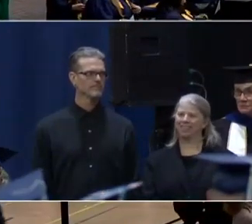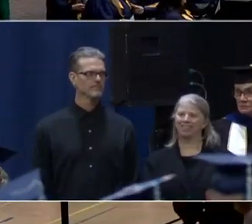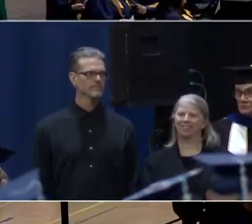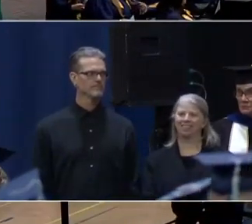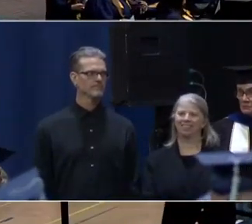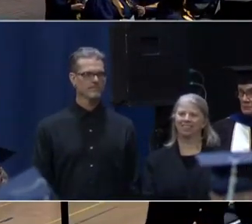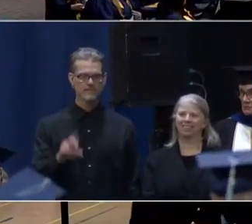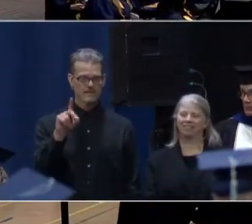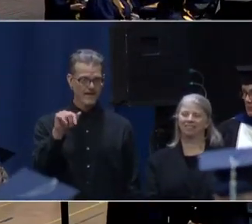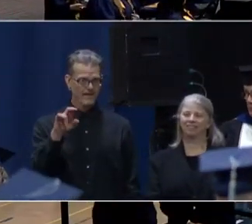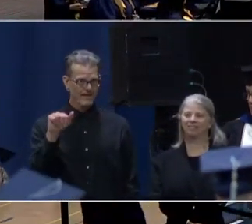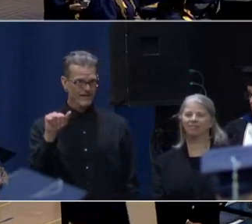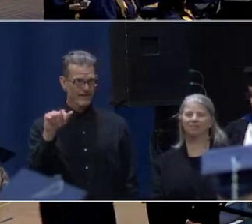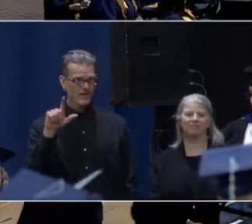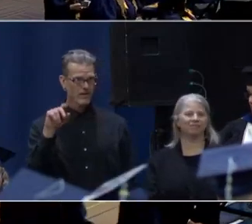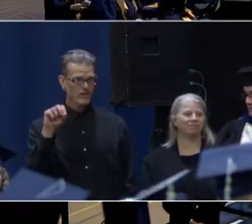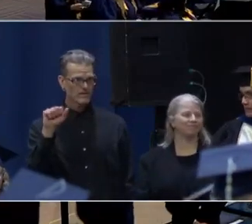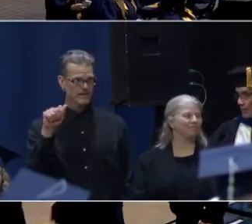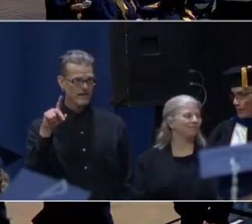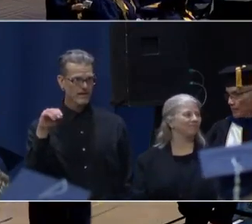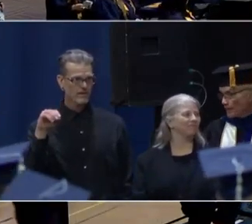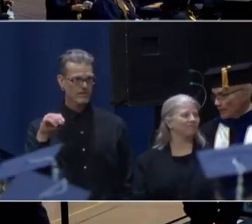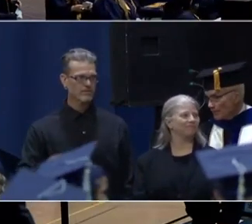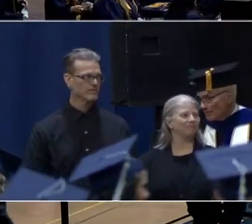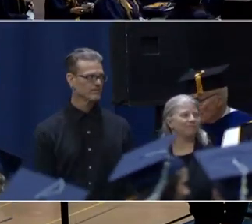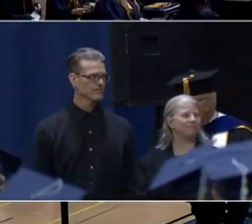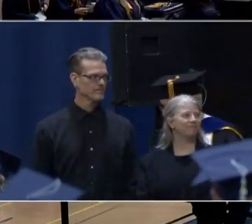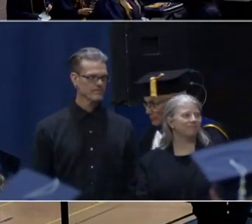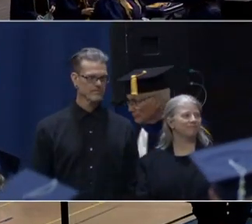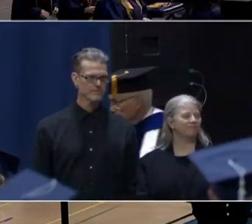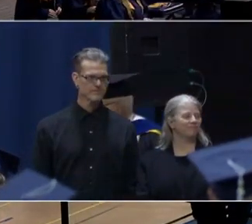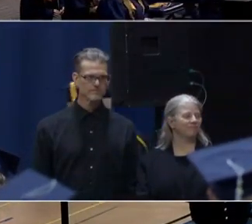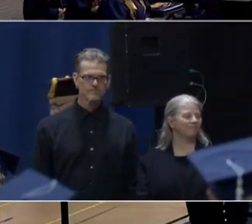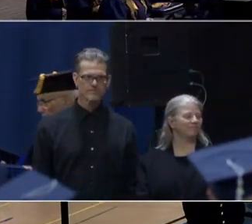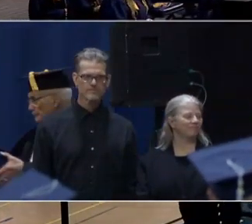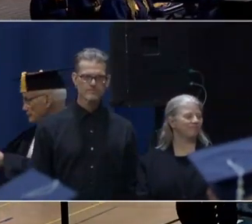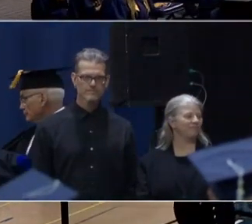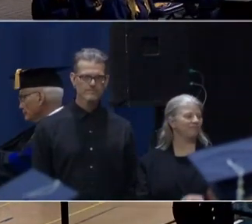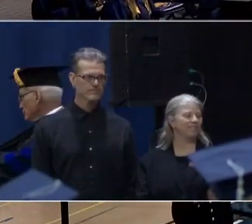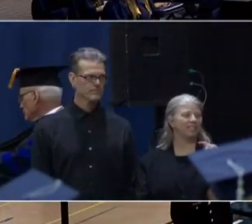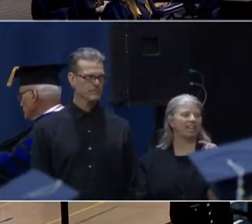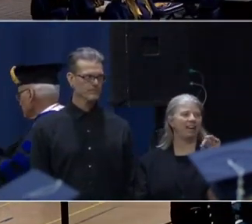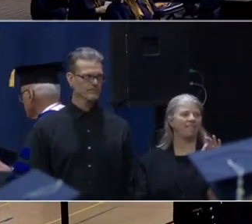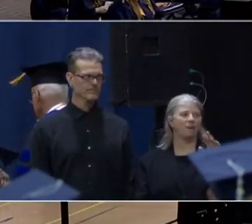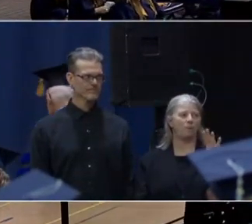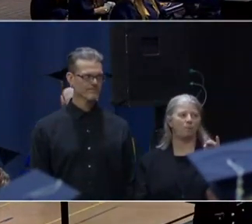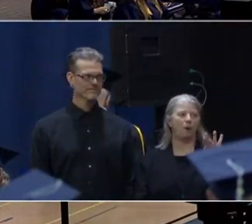Karina Lozano Martin. Tia Roundy.